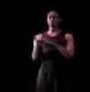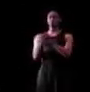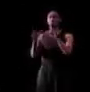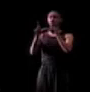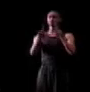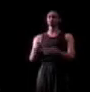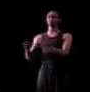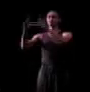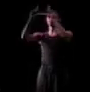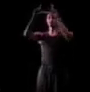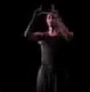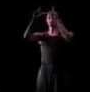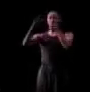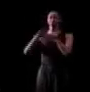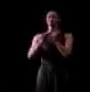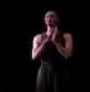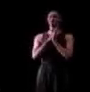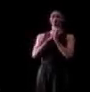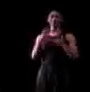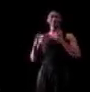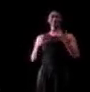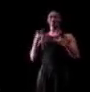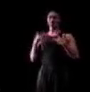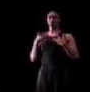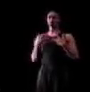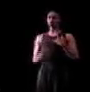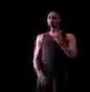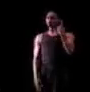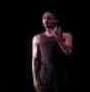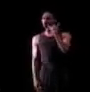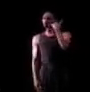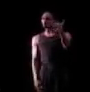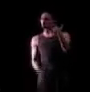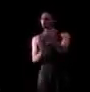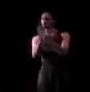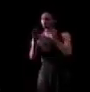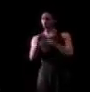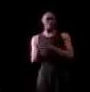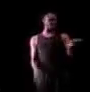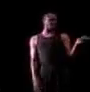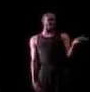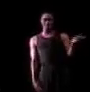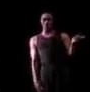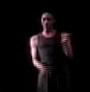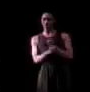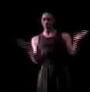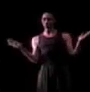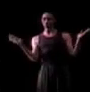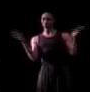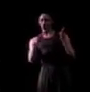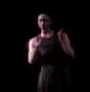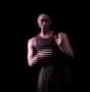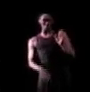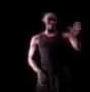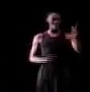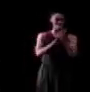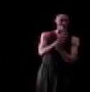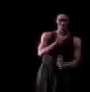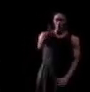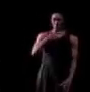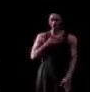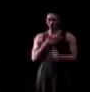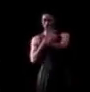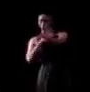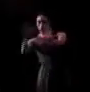legally be wed. Mildred didn't realize that it wasn't legal for a black woman and a